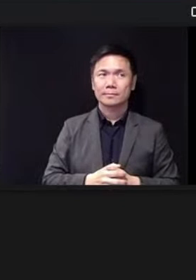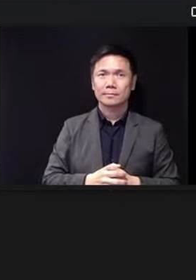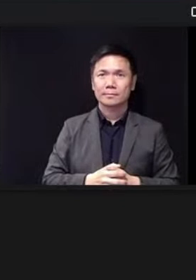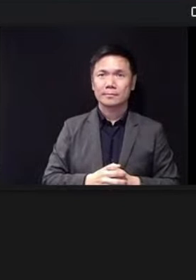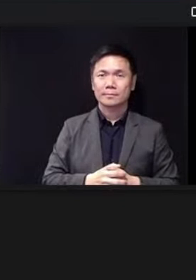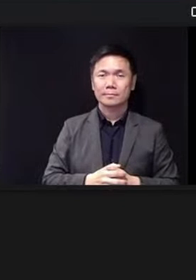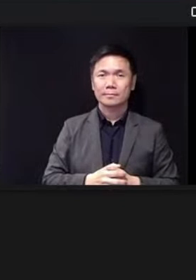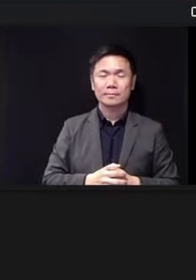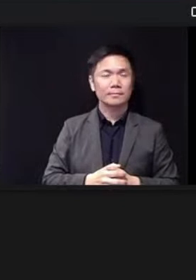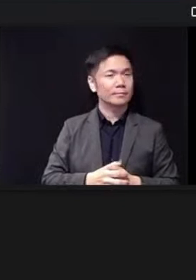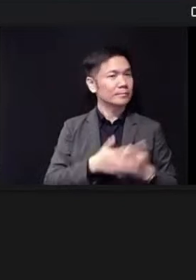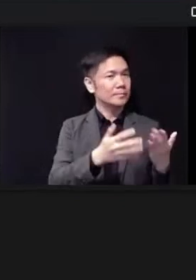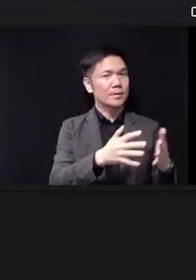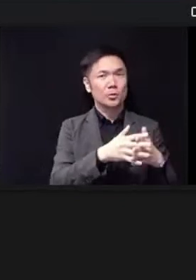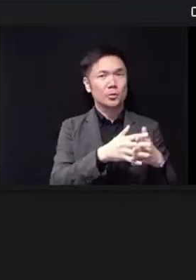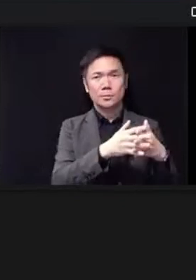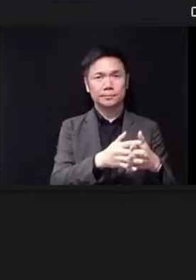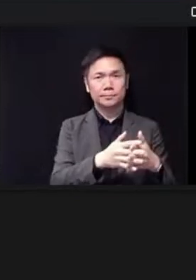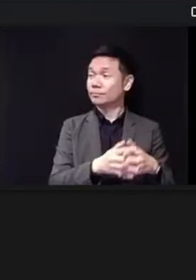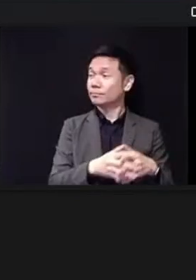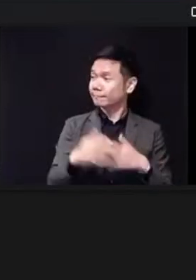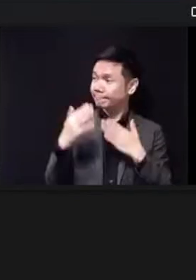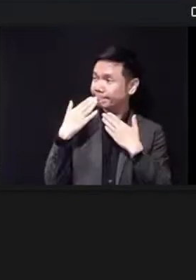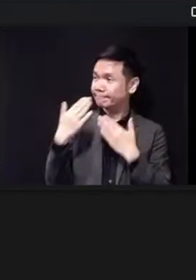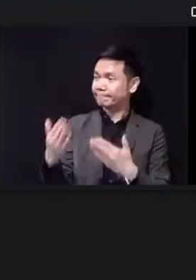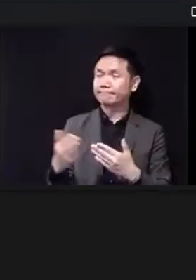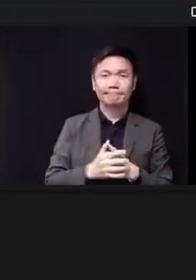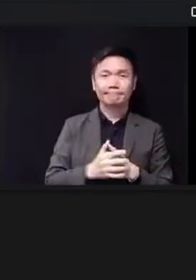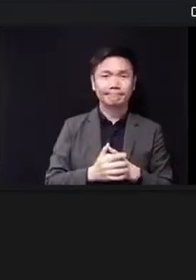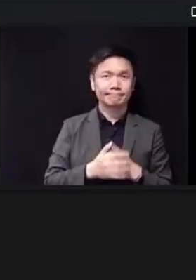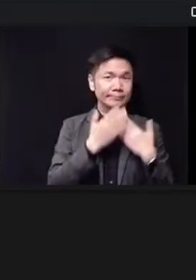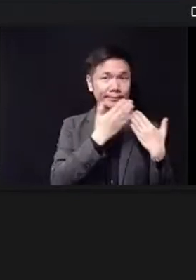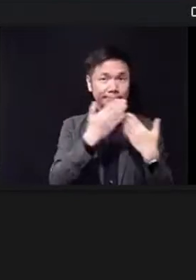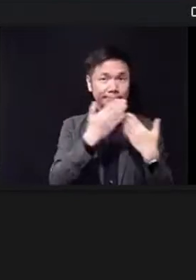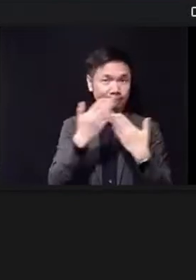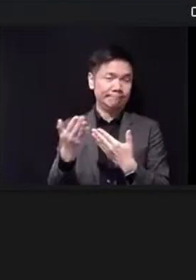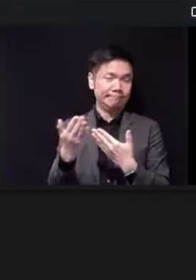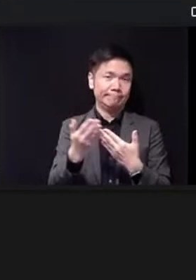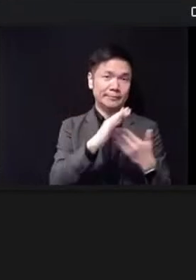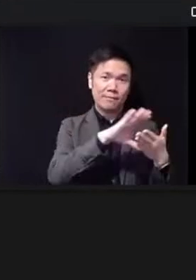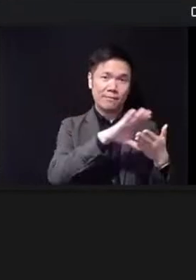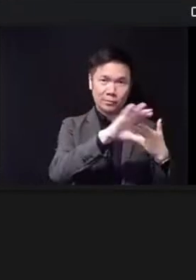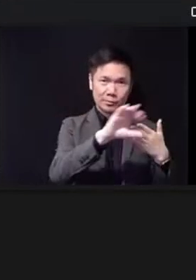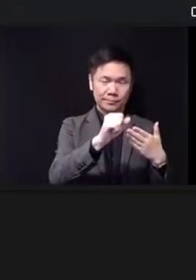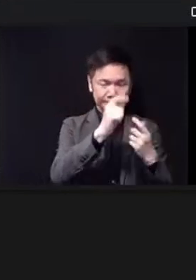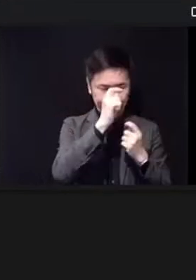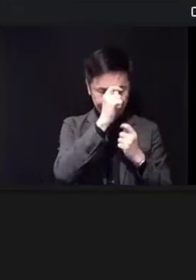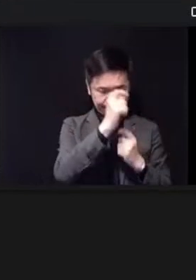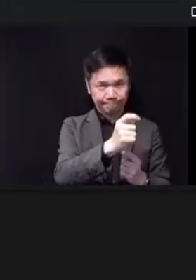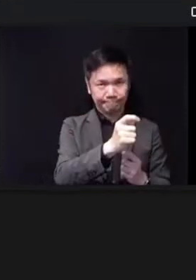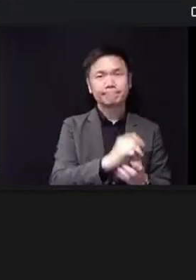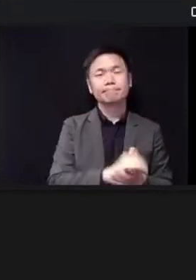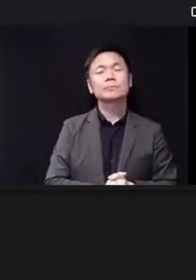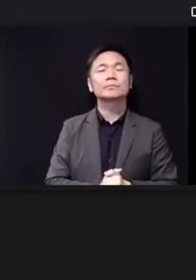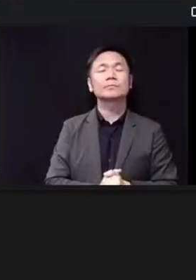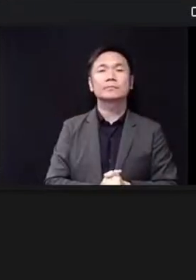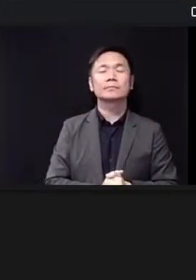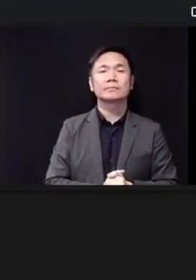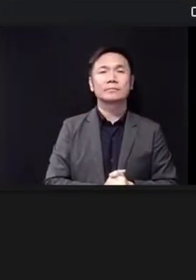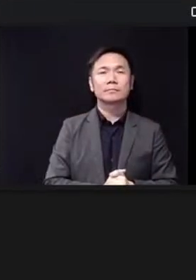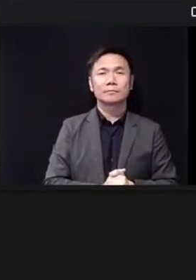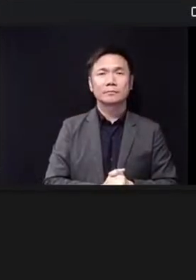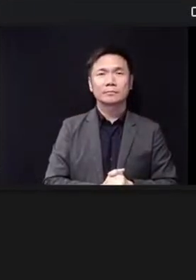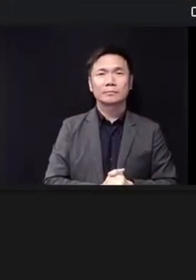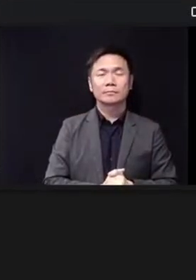Distinguished delegate from the USA. Thank you very much, and thank you to my distinguished colleague from the Secretariat. So just to understand the